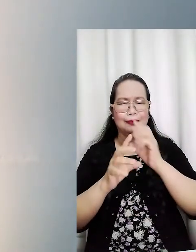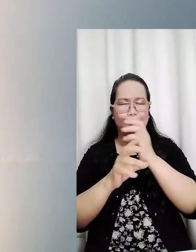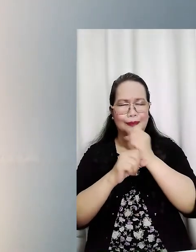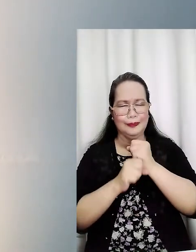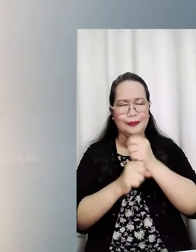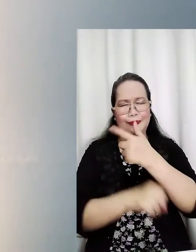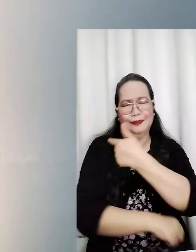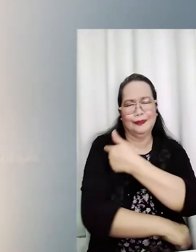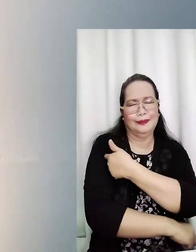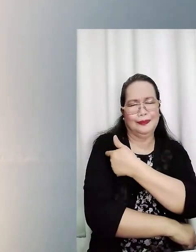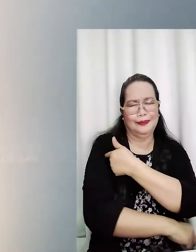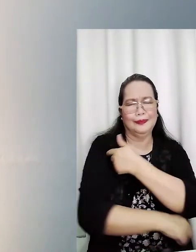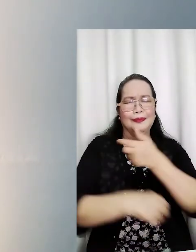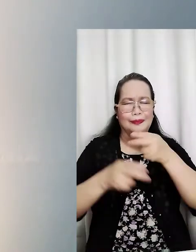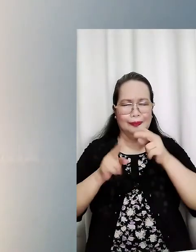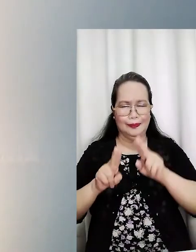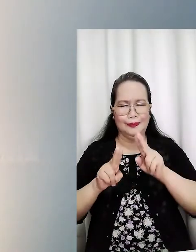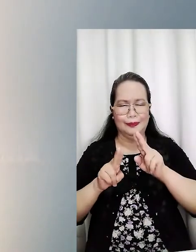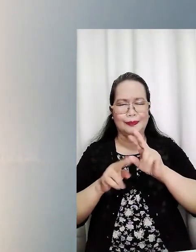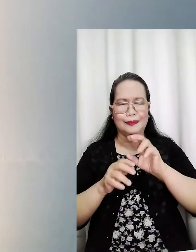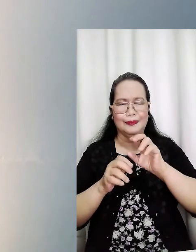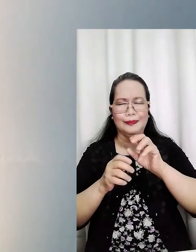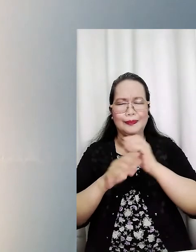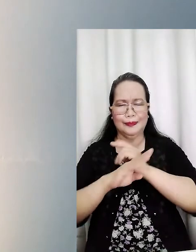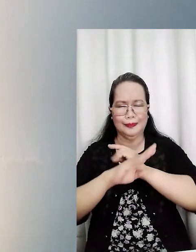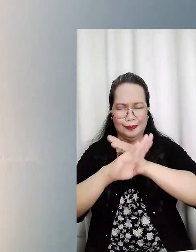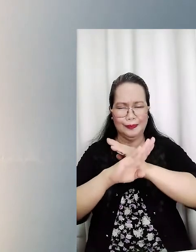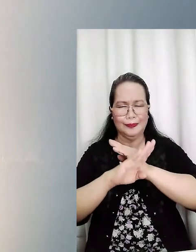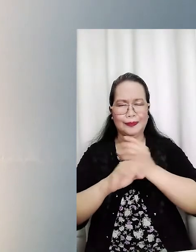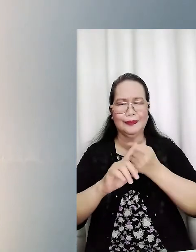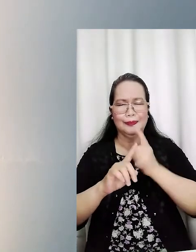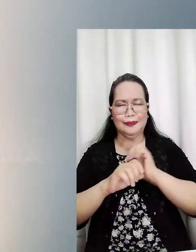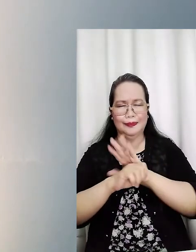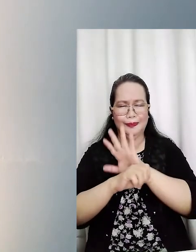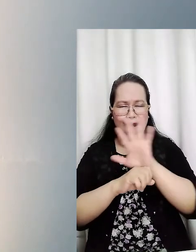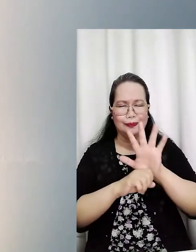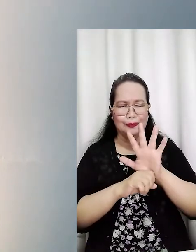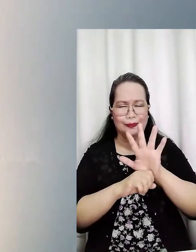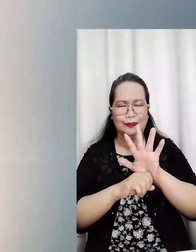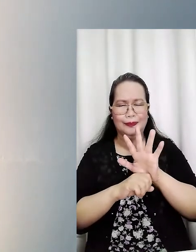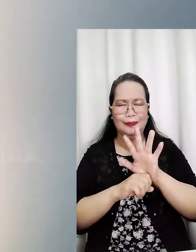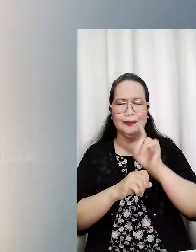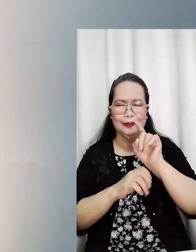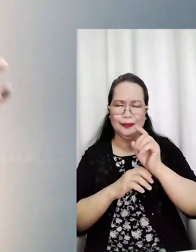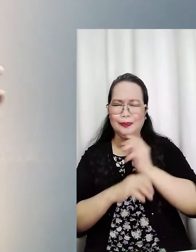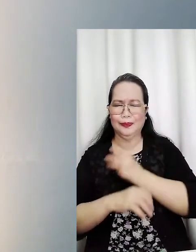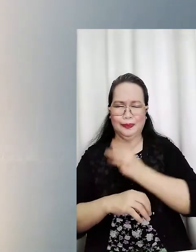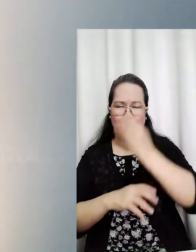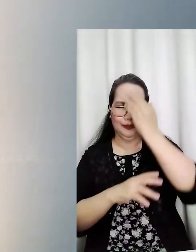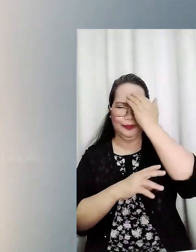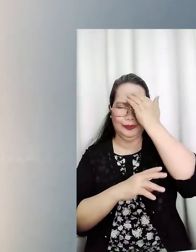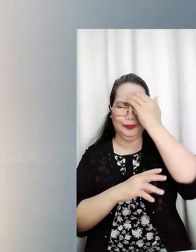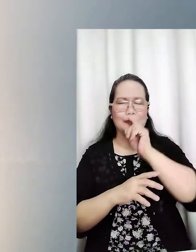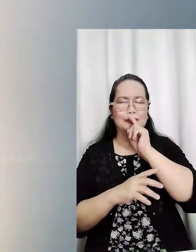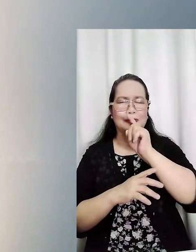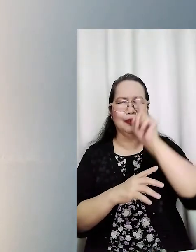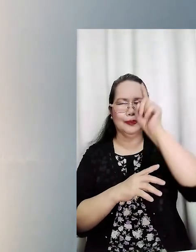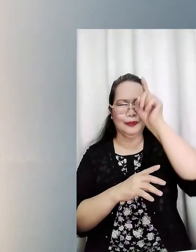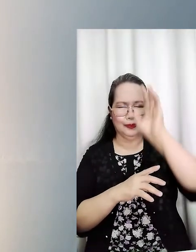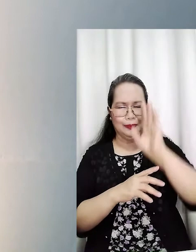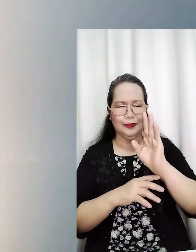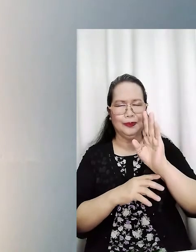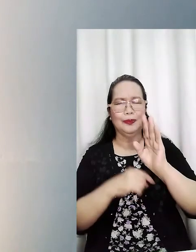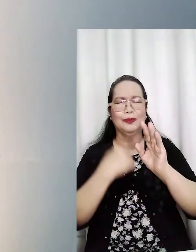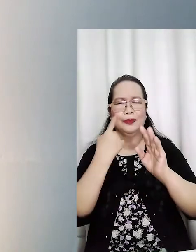will be able to get this vaccine and to protect us, Lord, from this infection. Although alam po namin, Panginoon, na ultimately